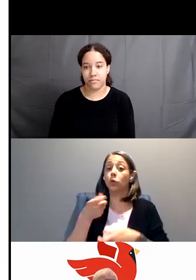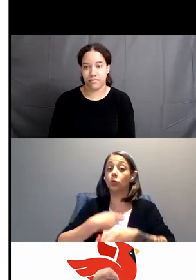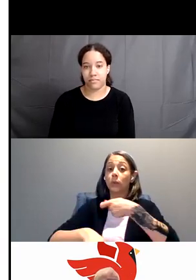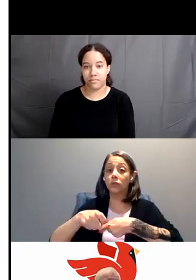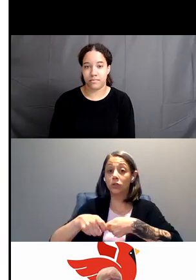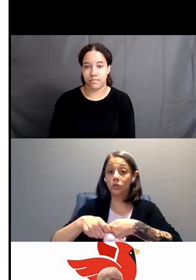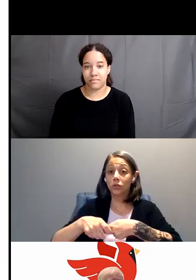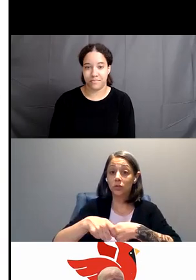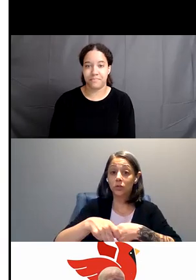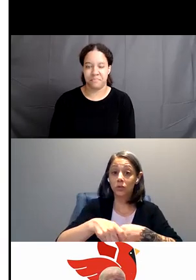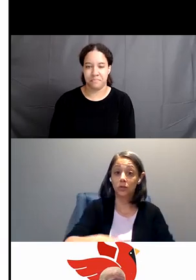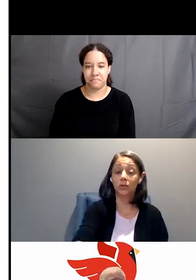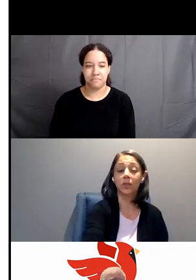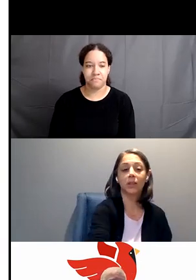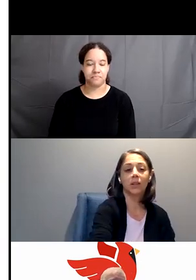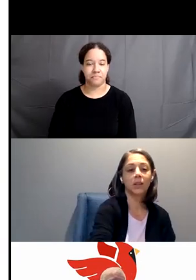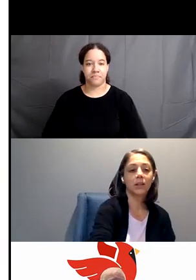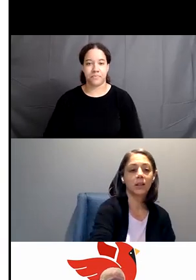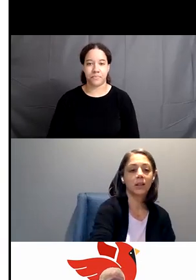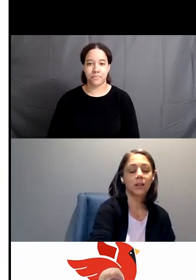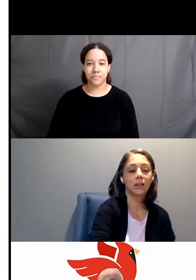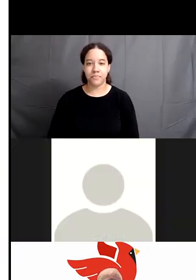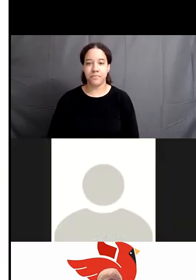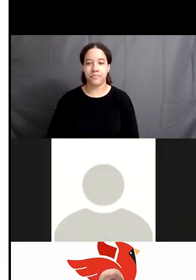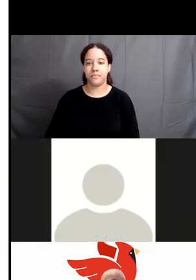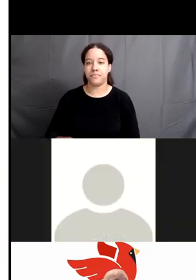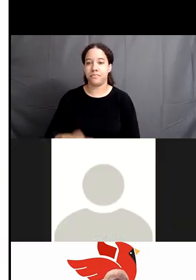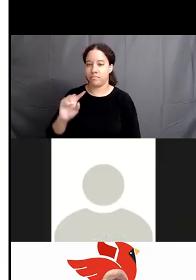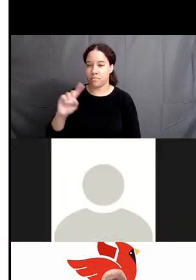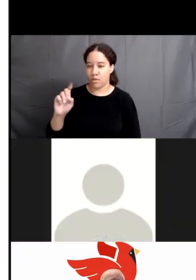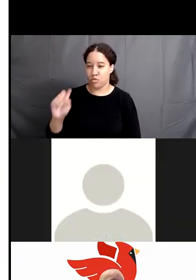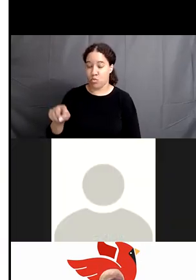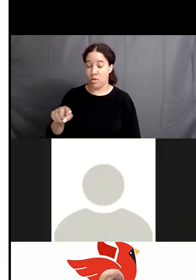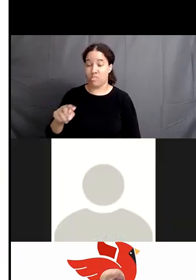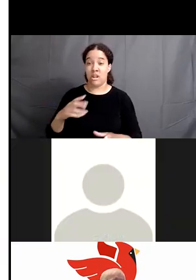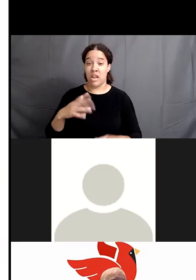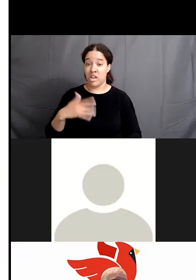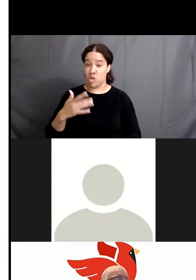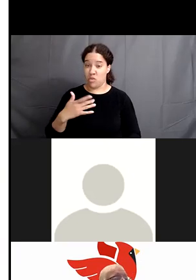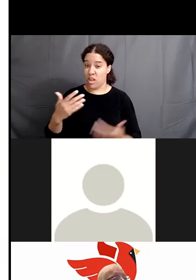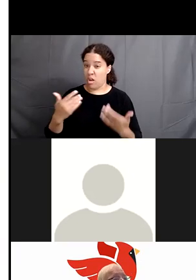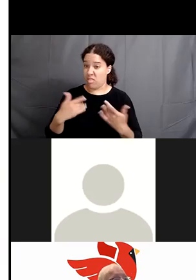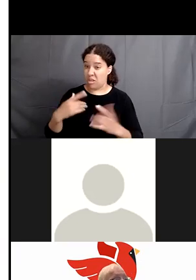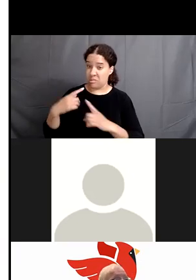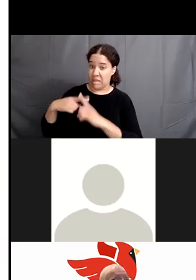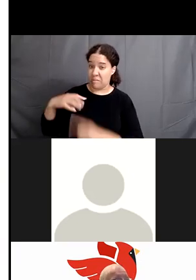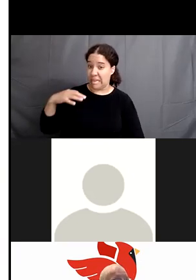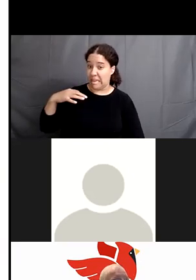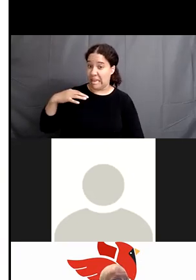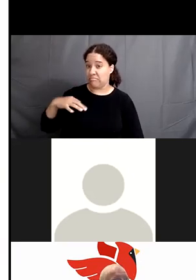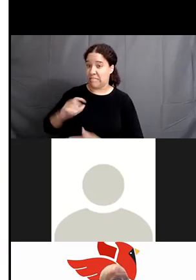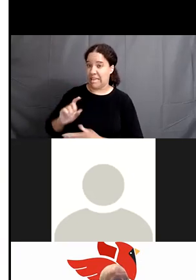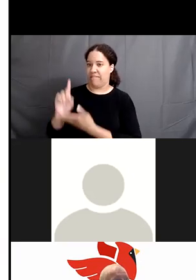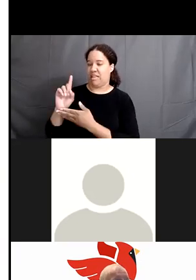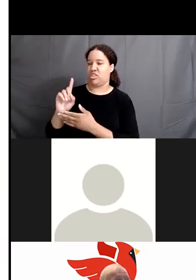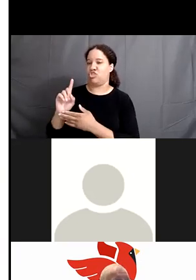Yes. So do you feel you have an advantage for employee recruitment and retention compared to other home